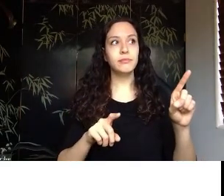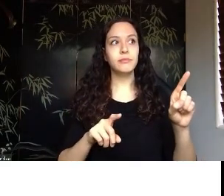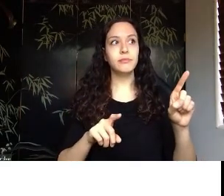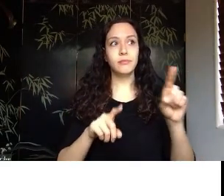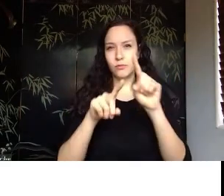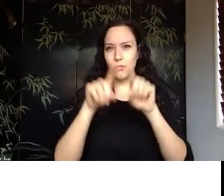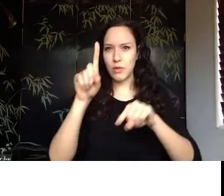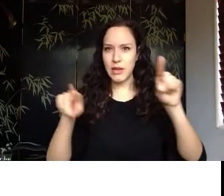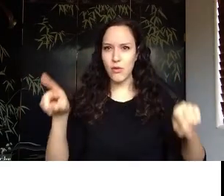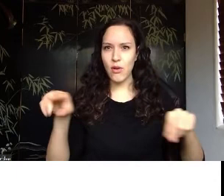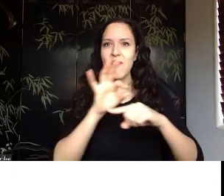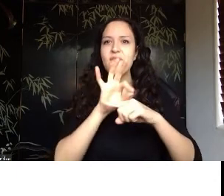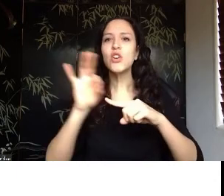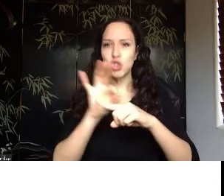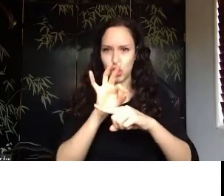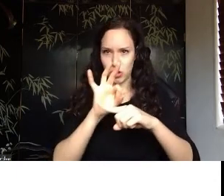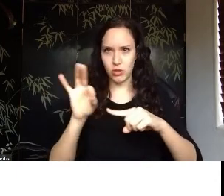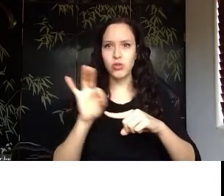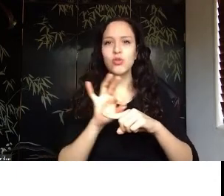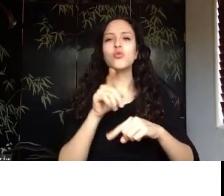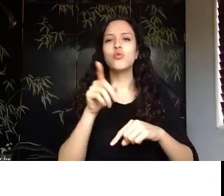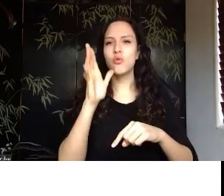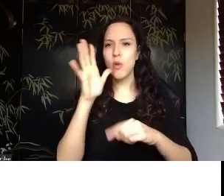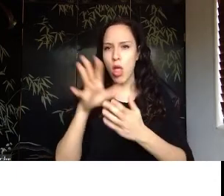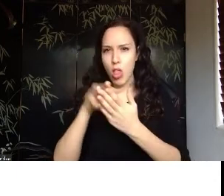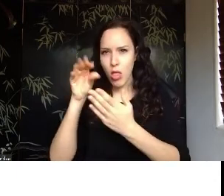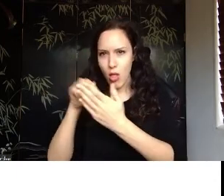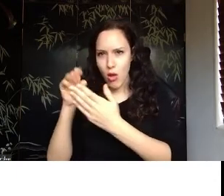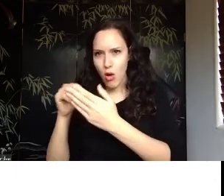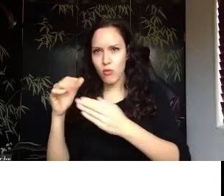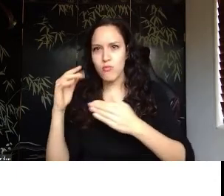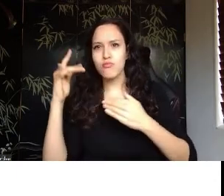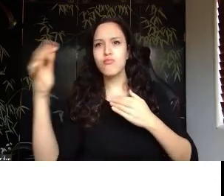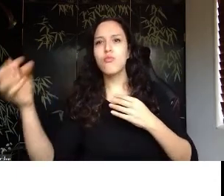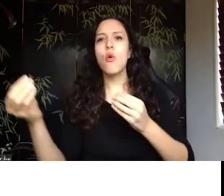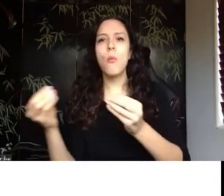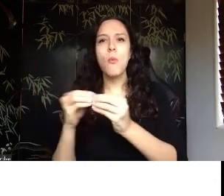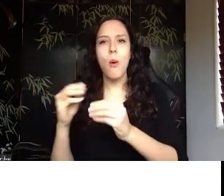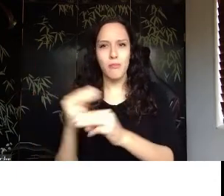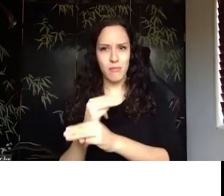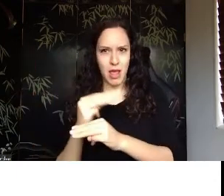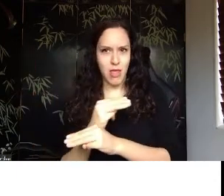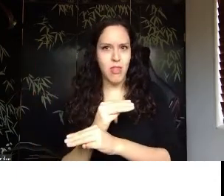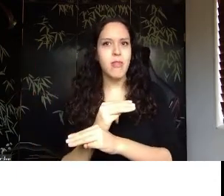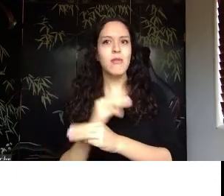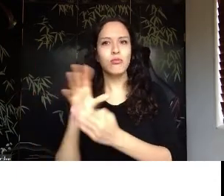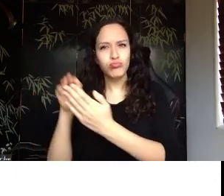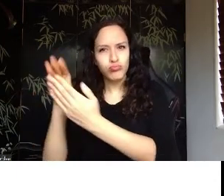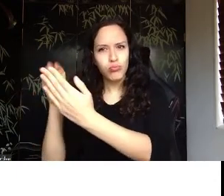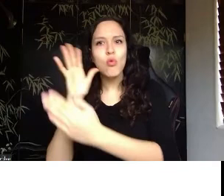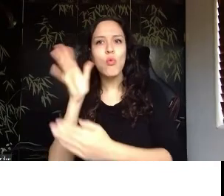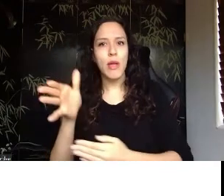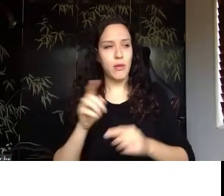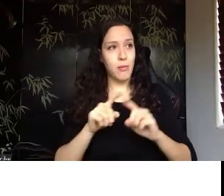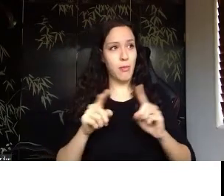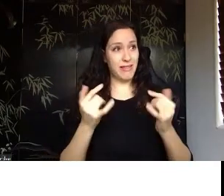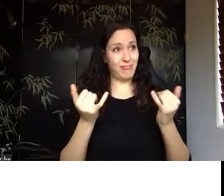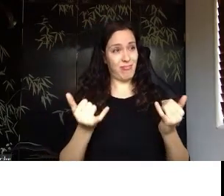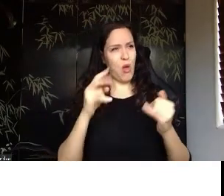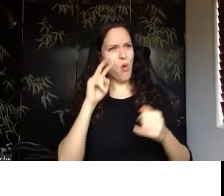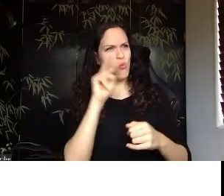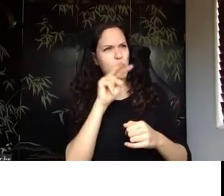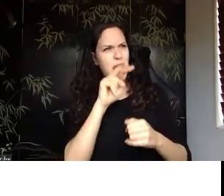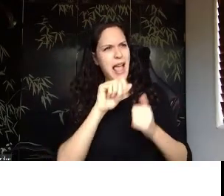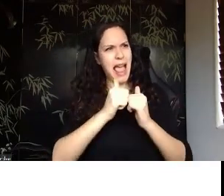right? And as you get into higher math, there would be definitely more functions. All right, but how do we know that what we're looking at